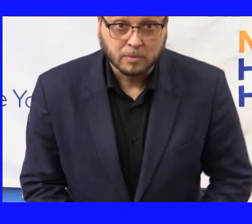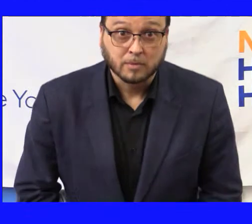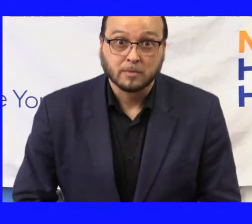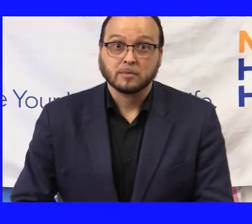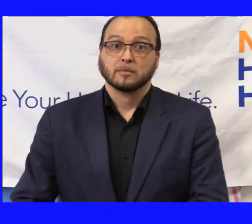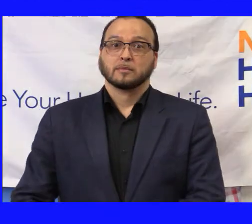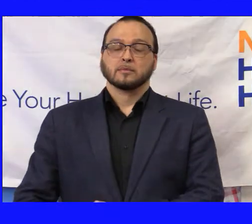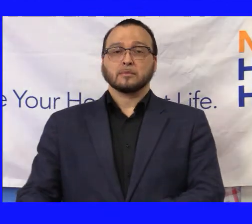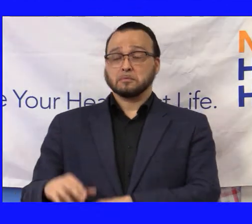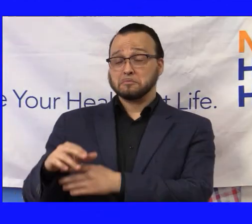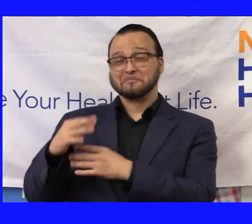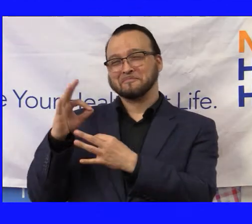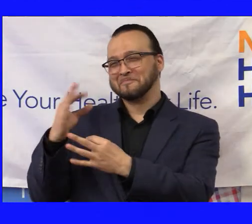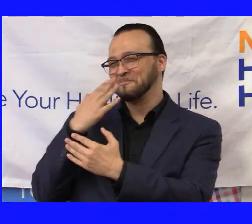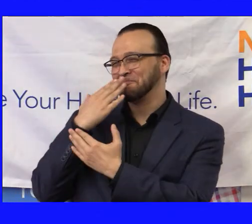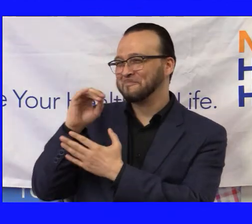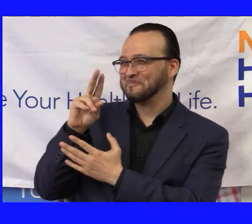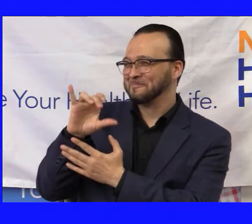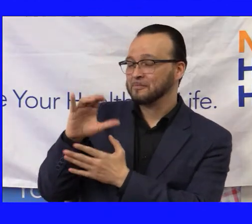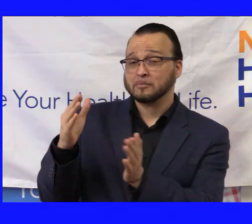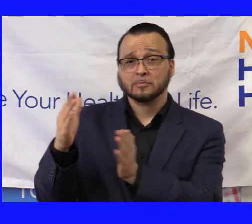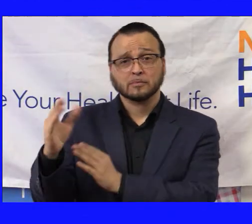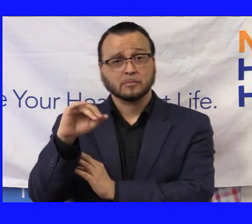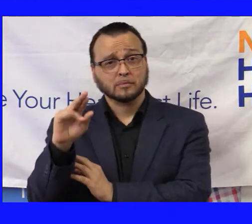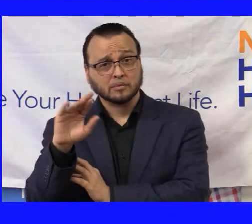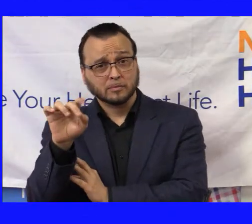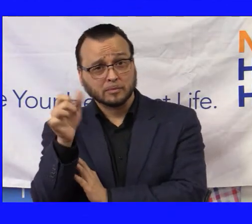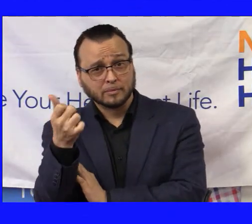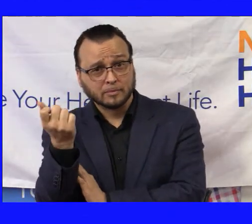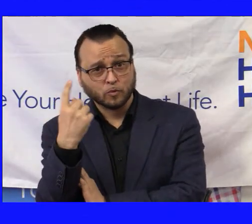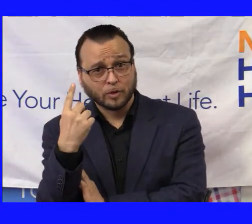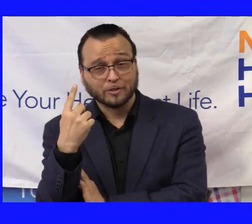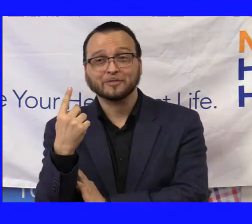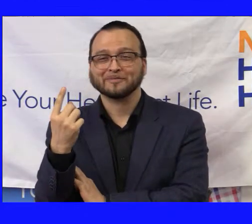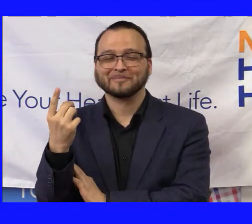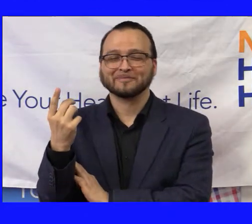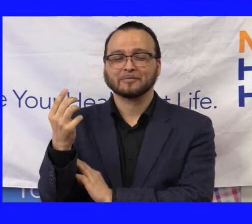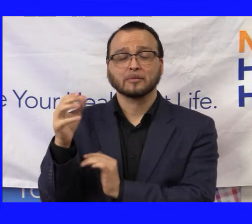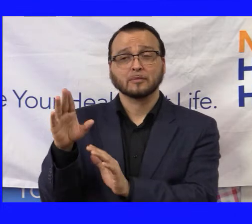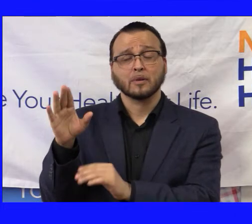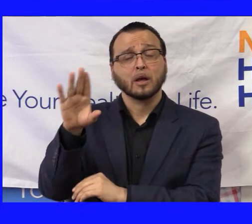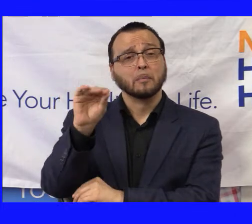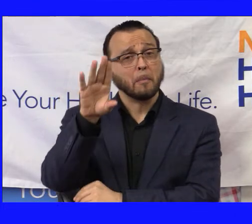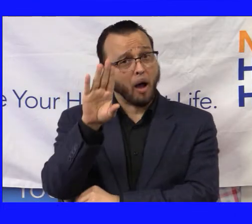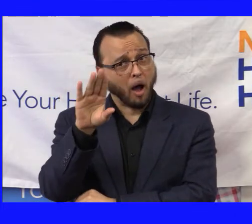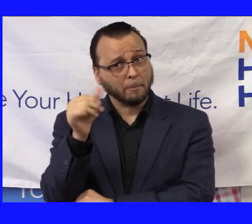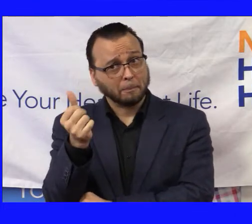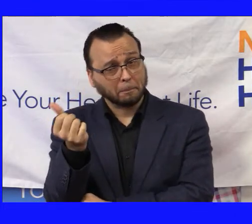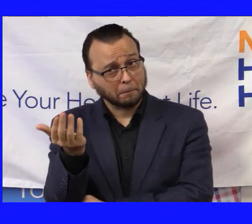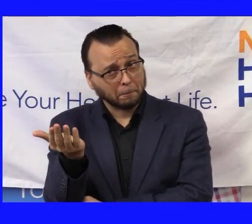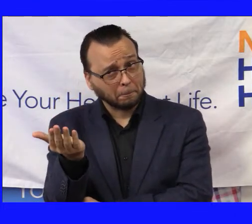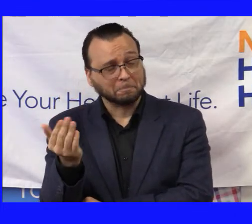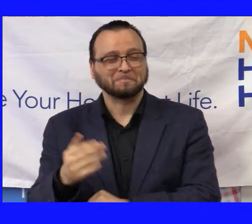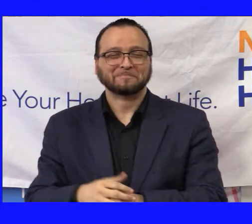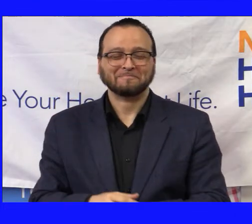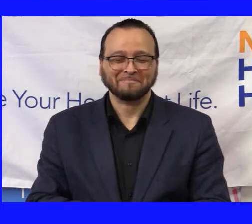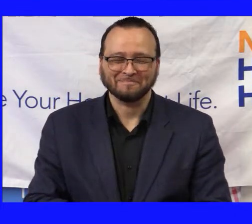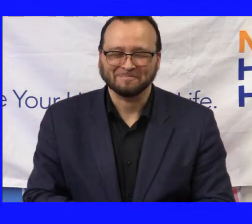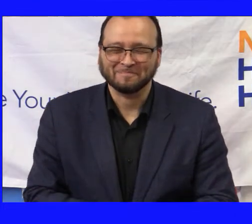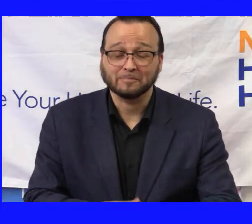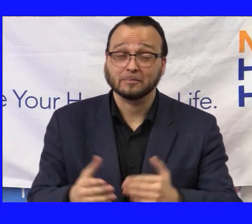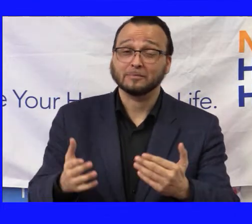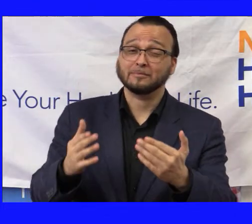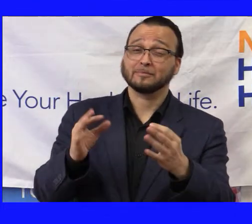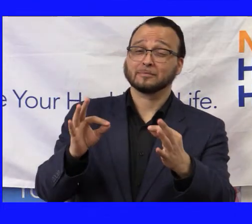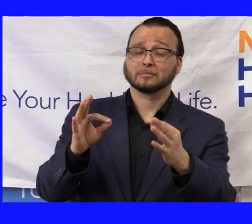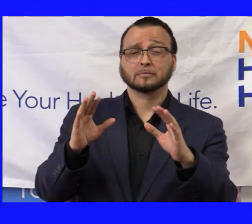No. Bob, any question? Yes, can you hear me? Yes. Okay, thank you, Christine, for your